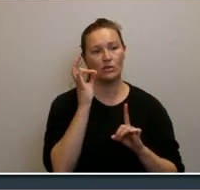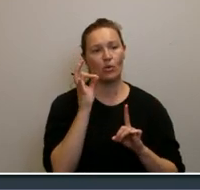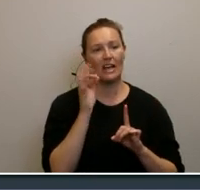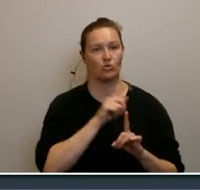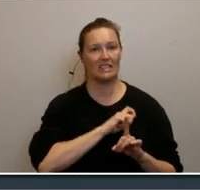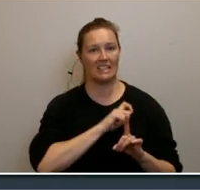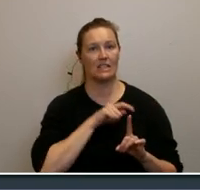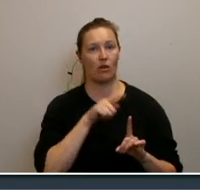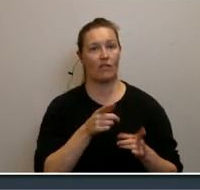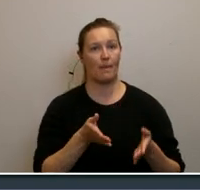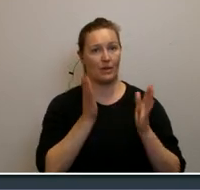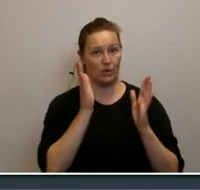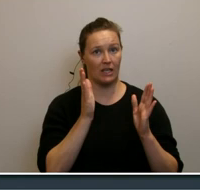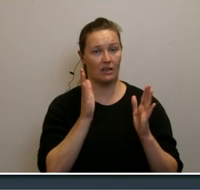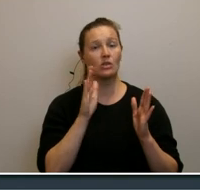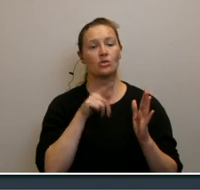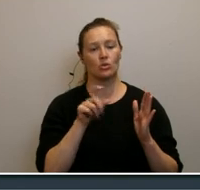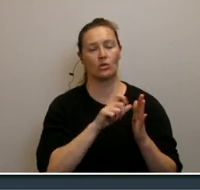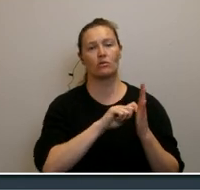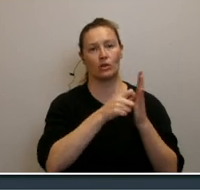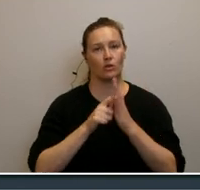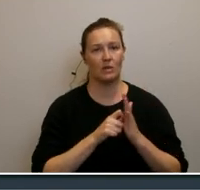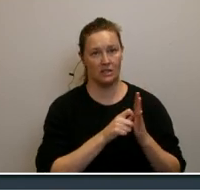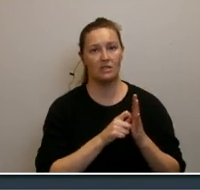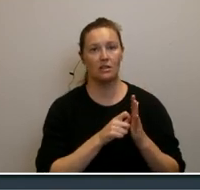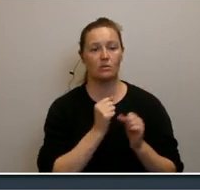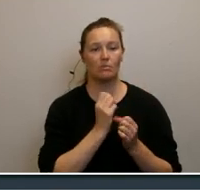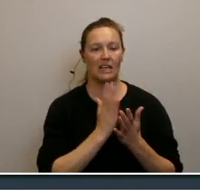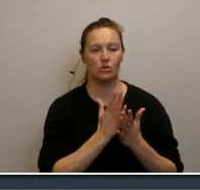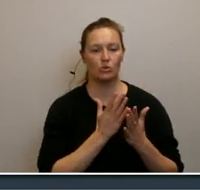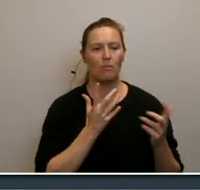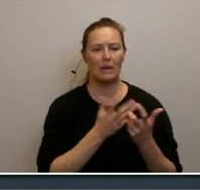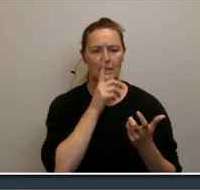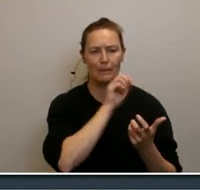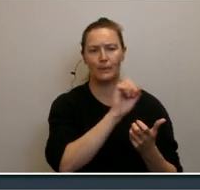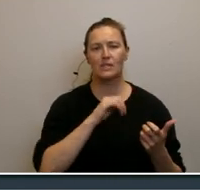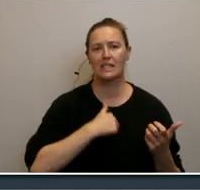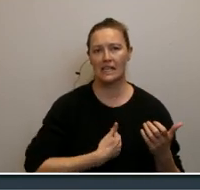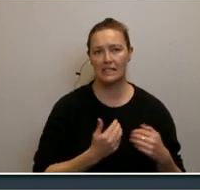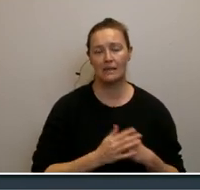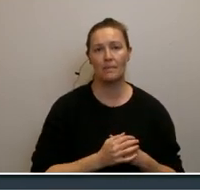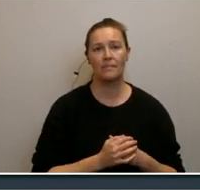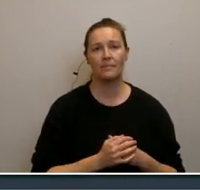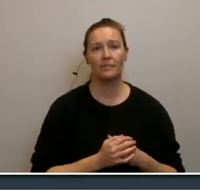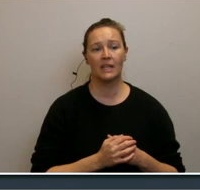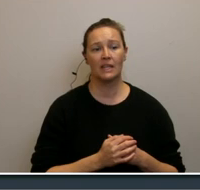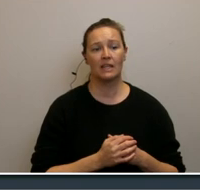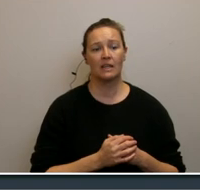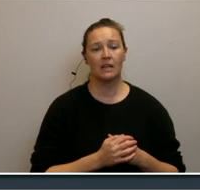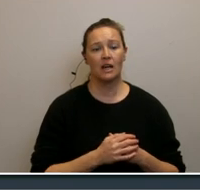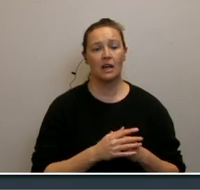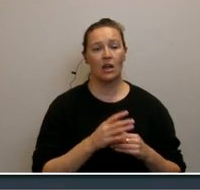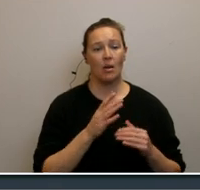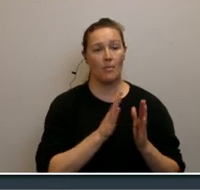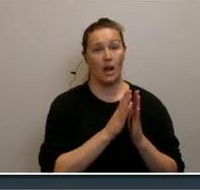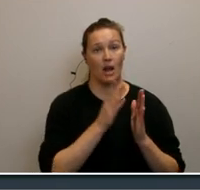the building deserves re-establishment to service the needs of the people once again. The storage of library books in the